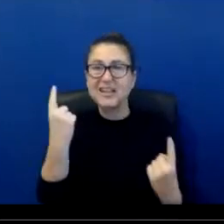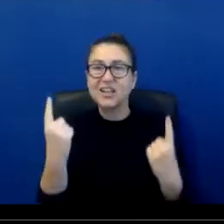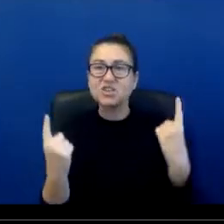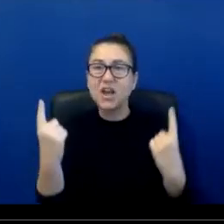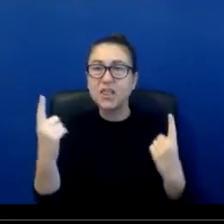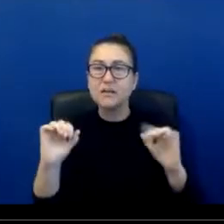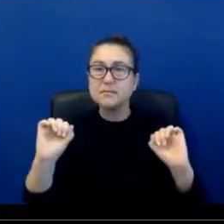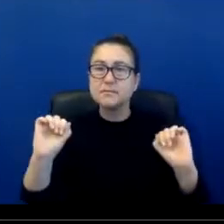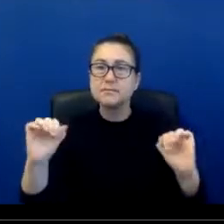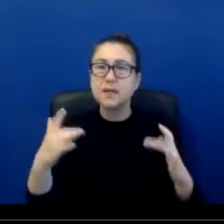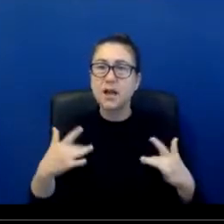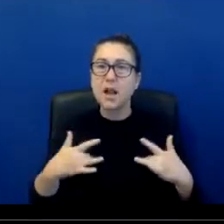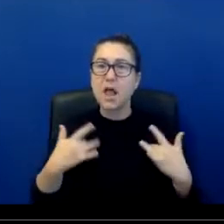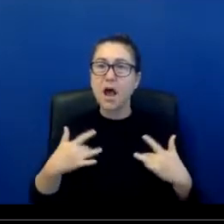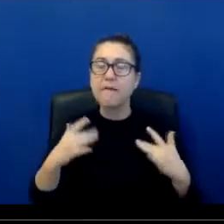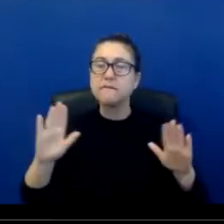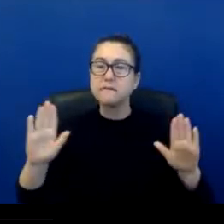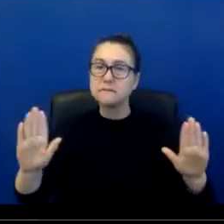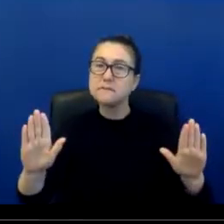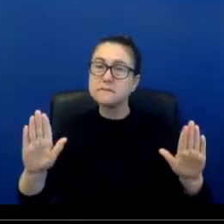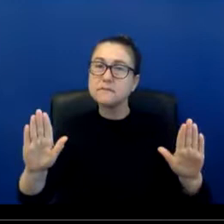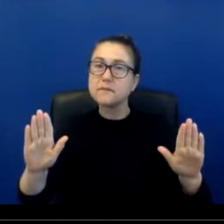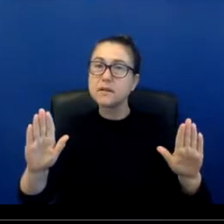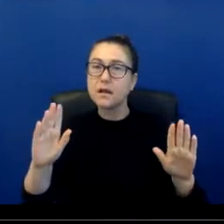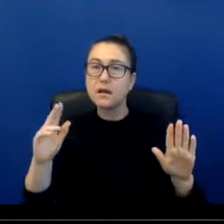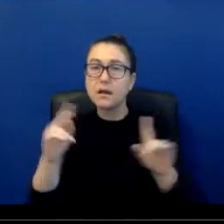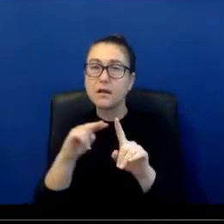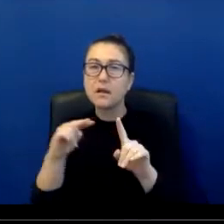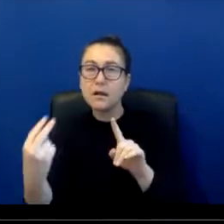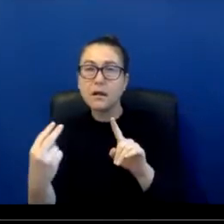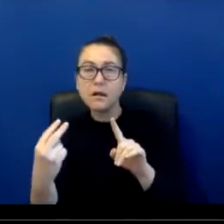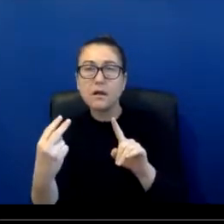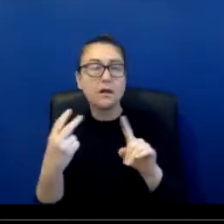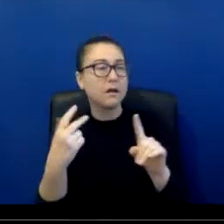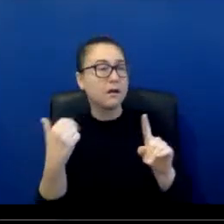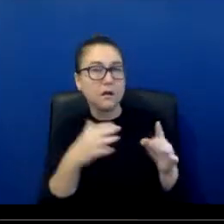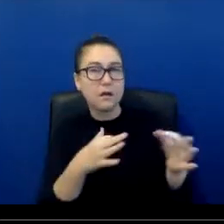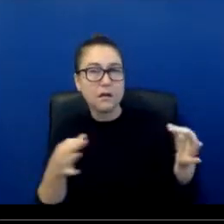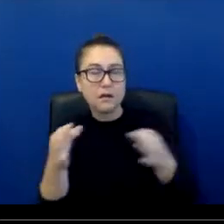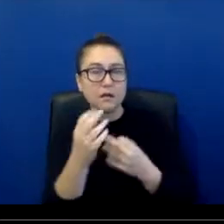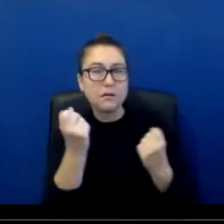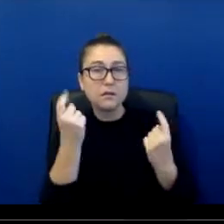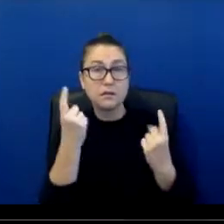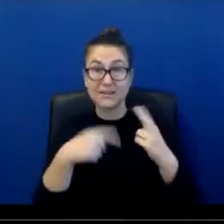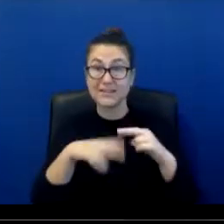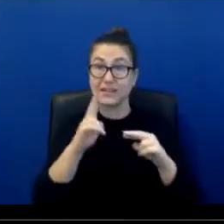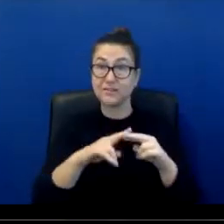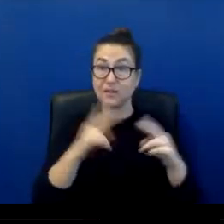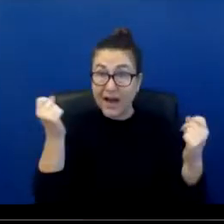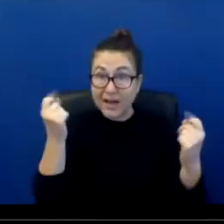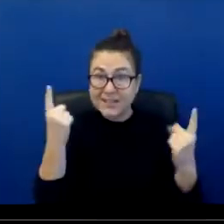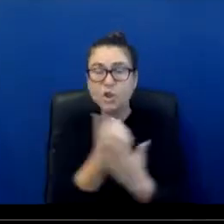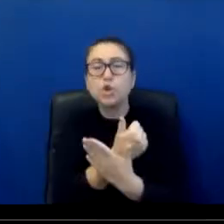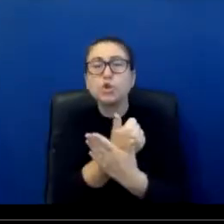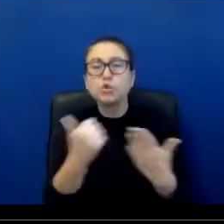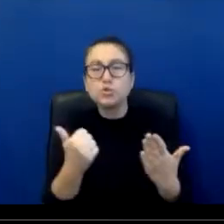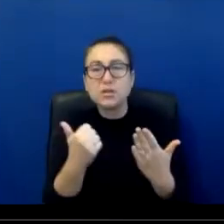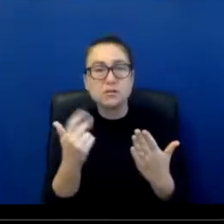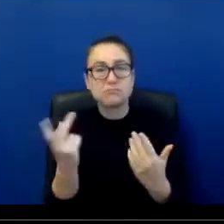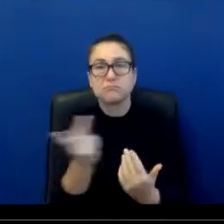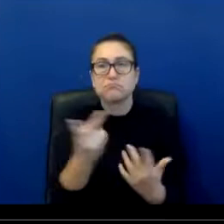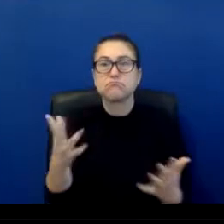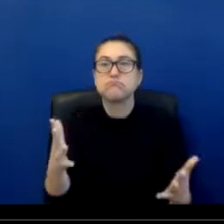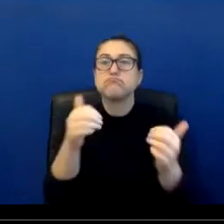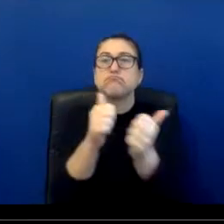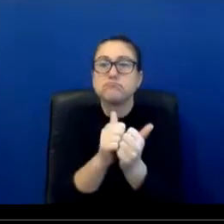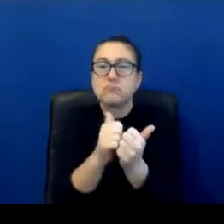that it's having on people. And quite often in that situation, they will find another way around that. That means that, you know,